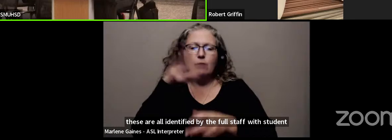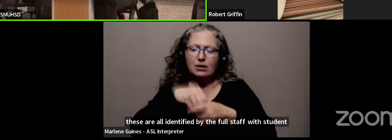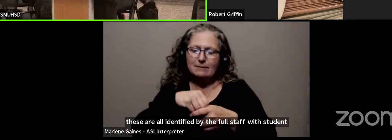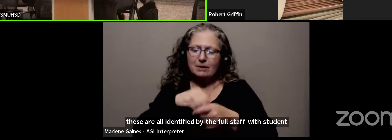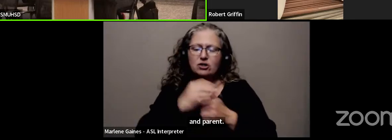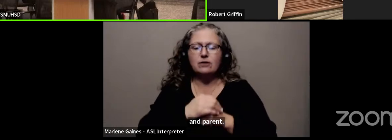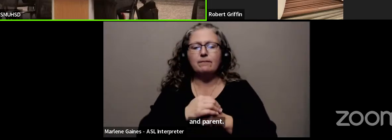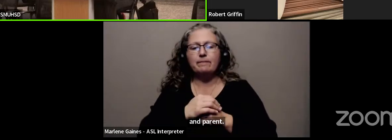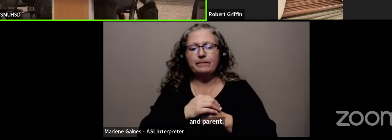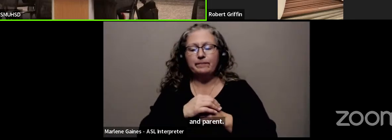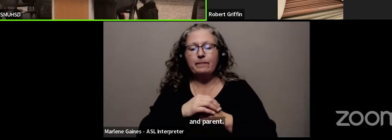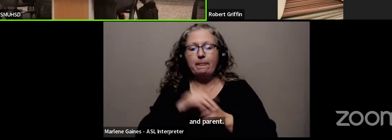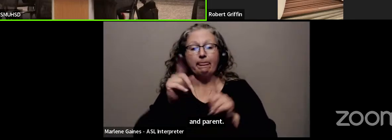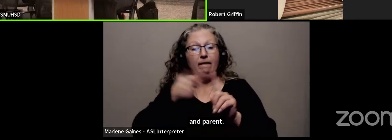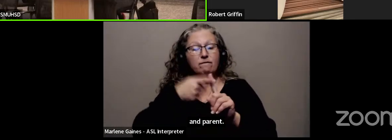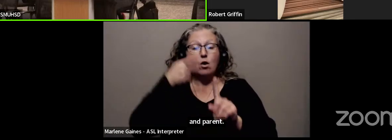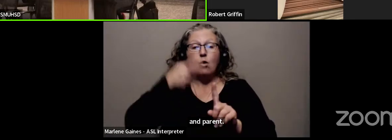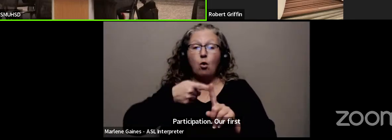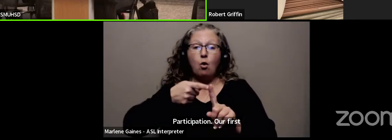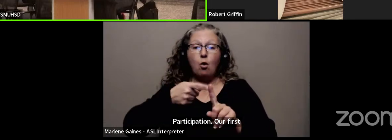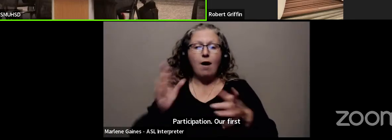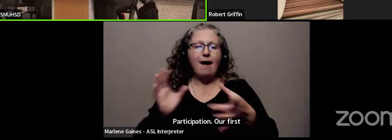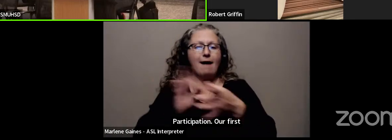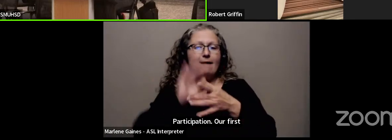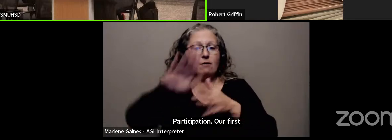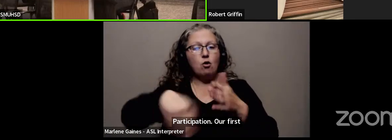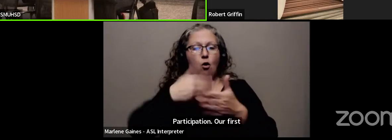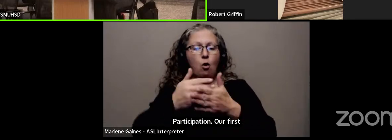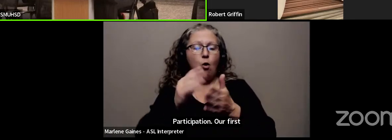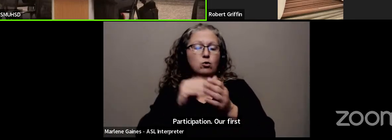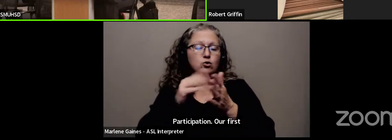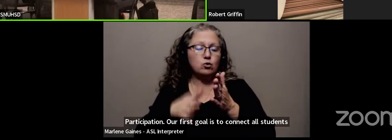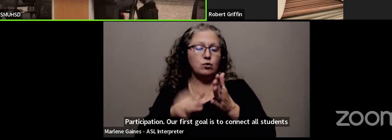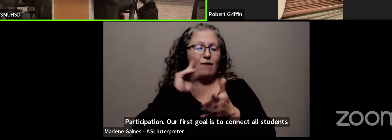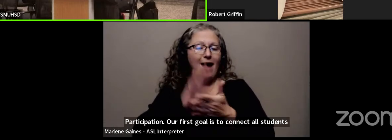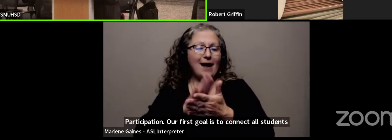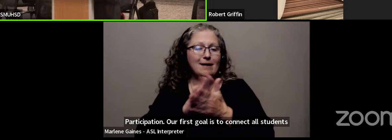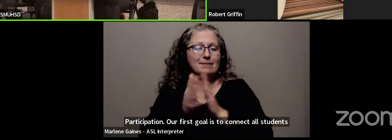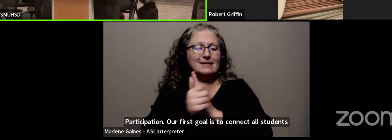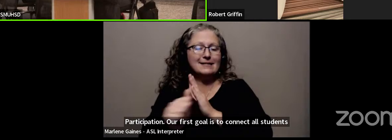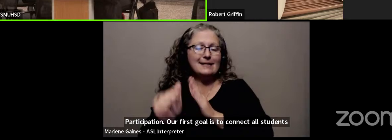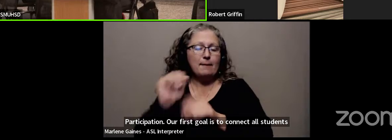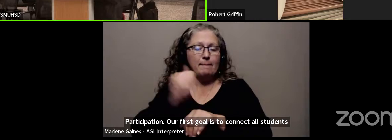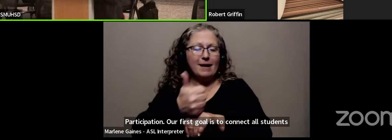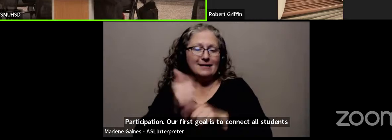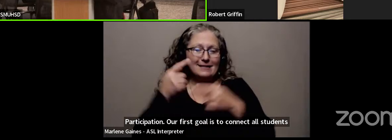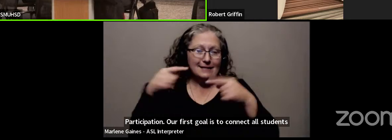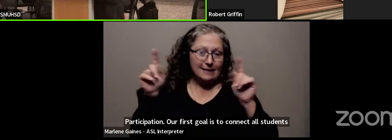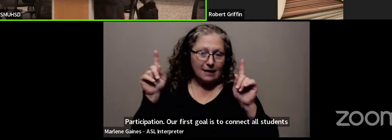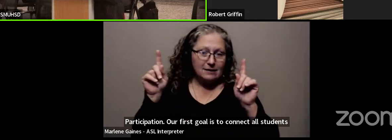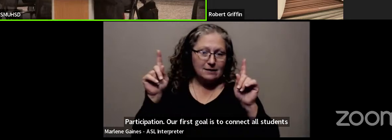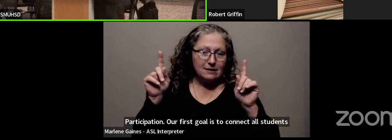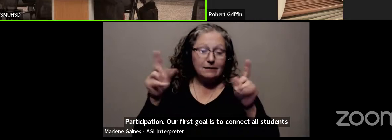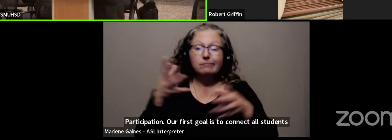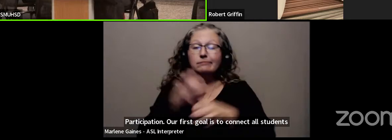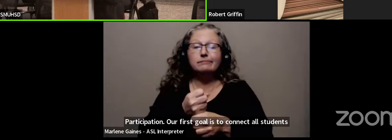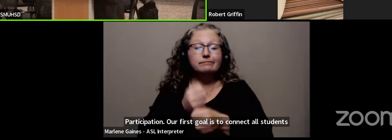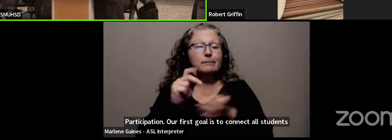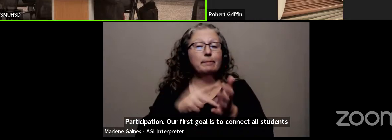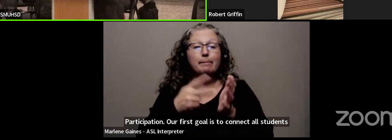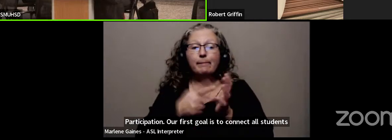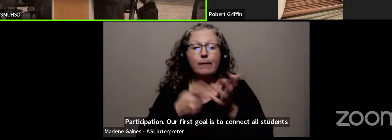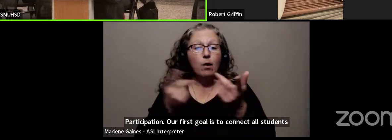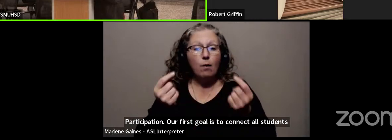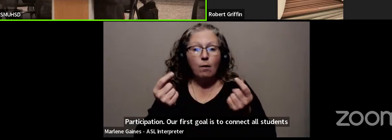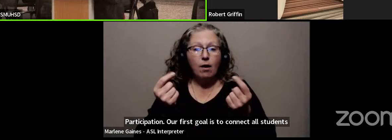participation. Our first goal is to connect all students to academic and skill-based success. In a nutshell, that means